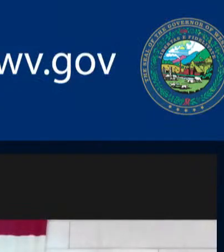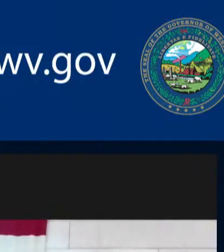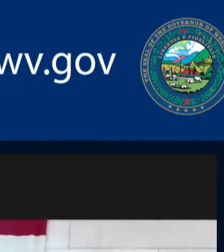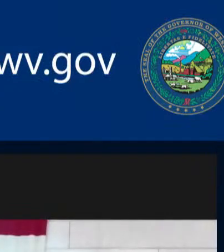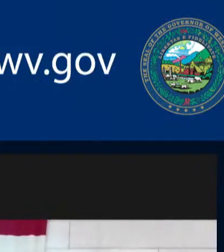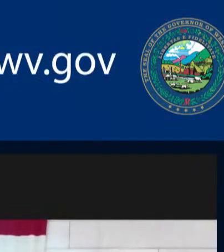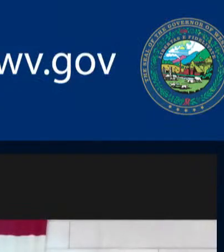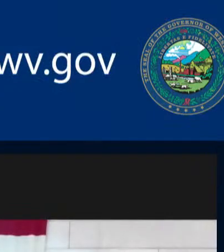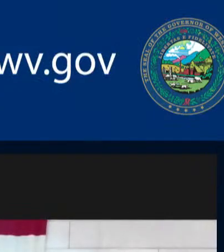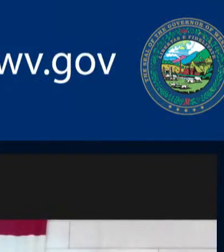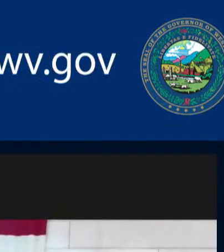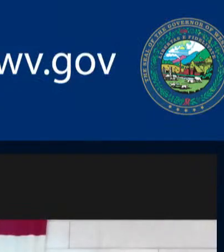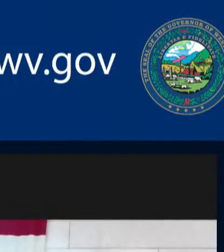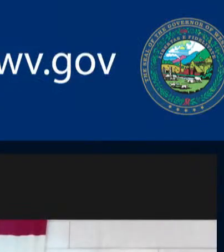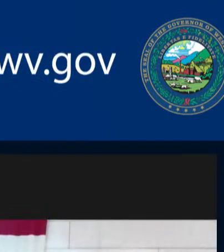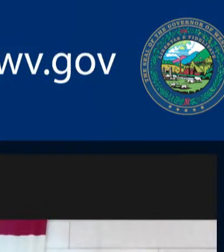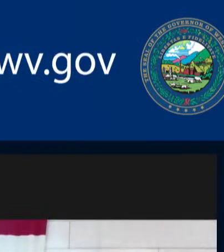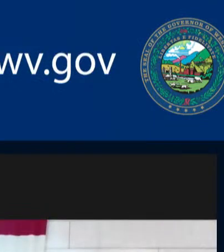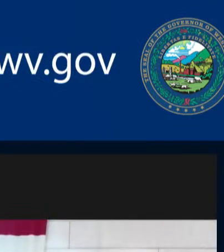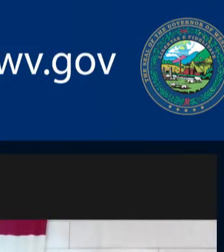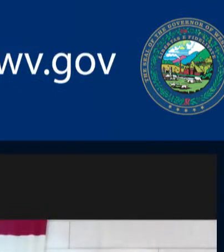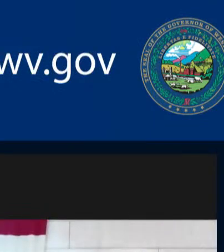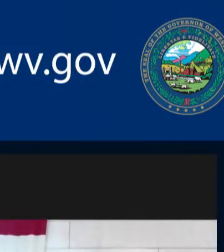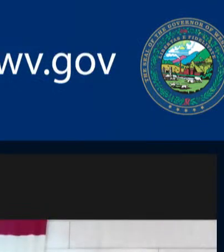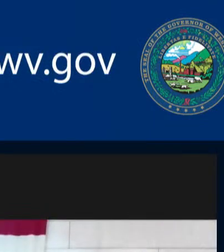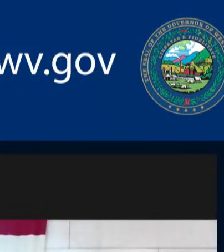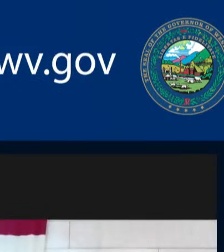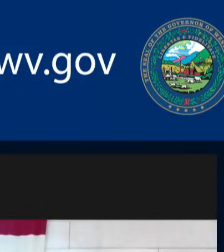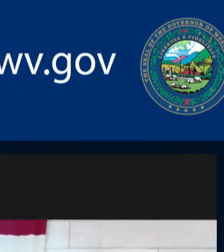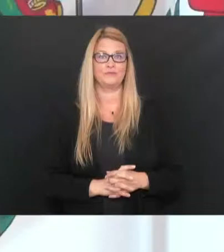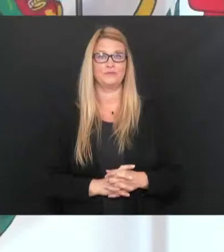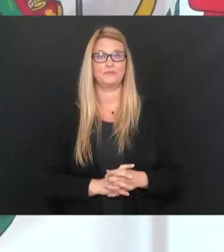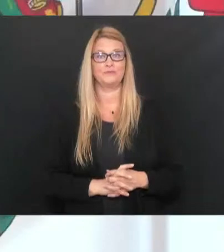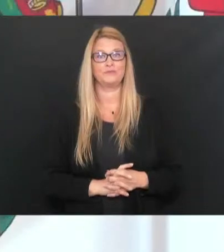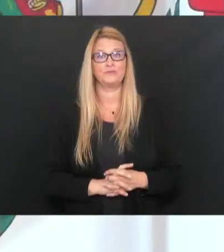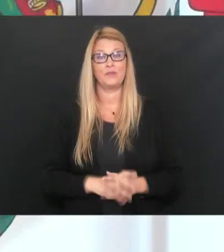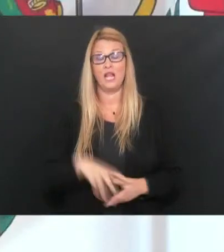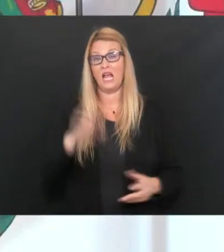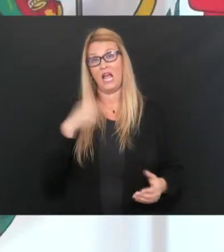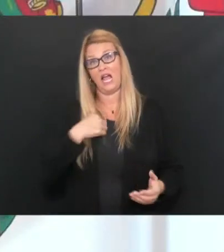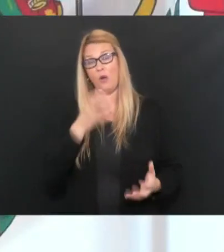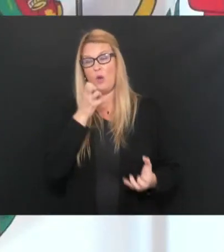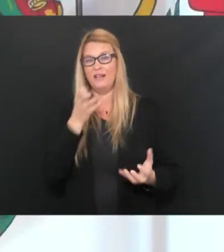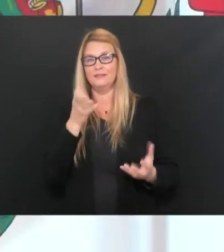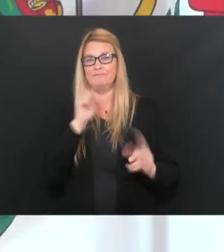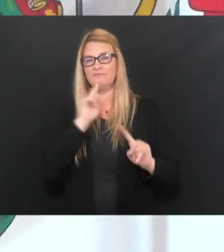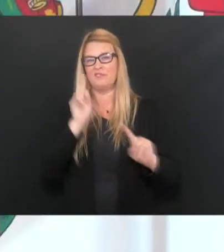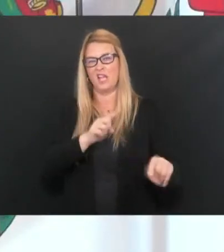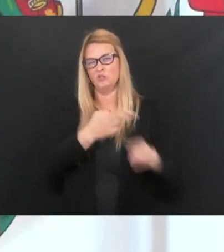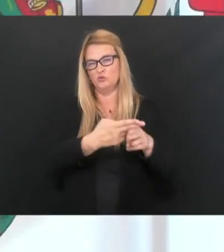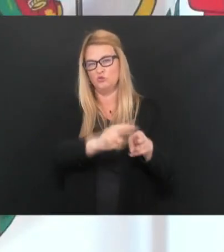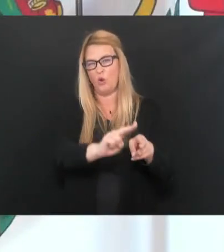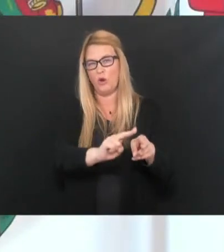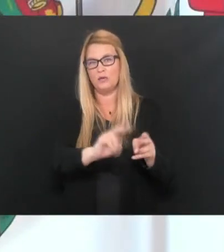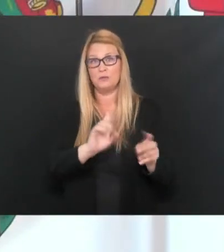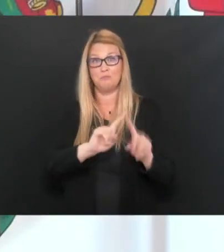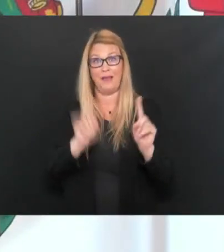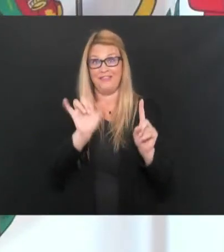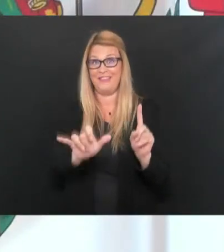Mark, I just touched just 1 second on it, and then I'm going to pass to General Hoyer, but that's the